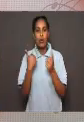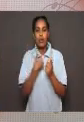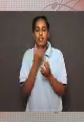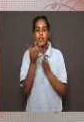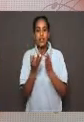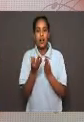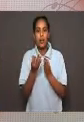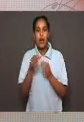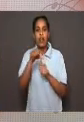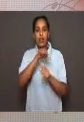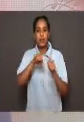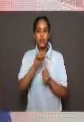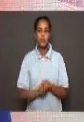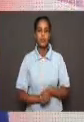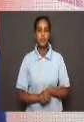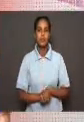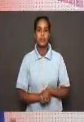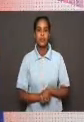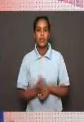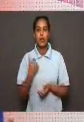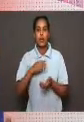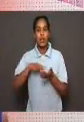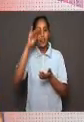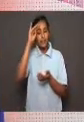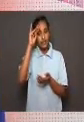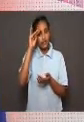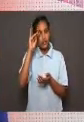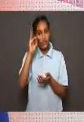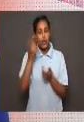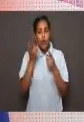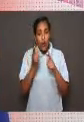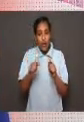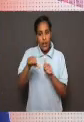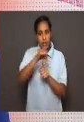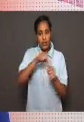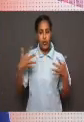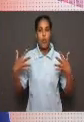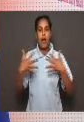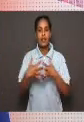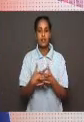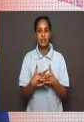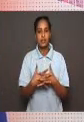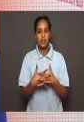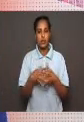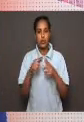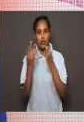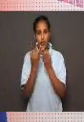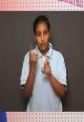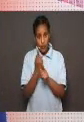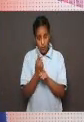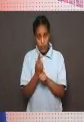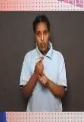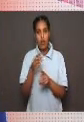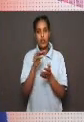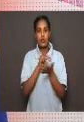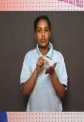describe atoms. We learned that when atoms combine to form